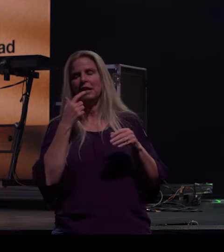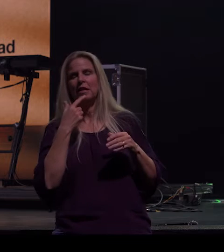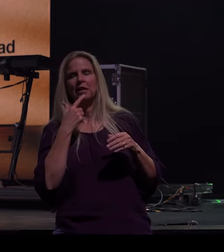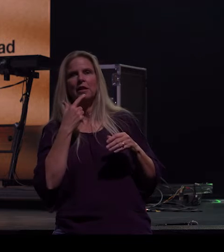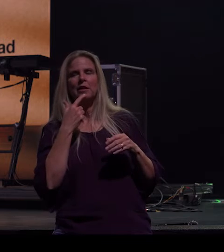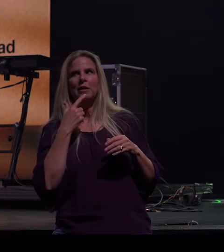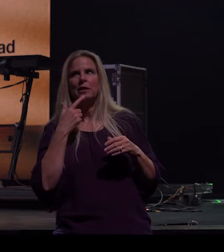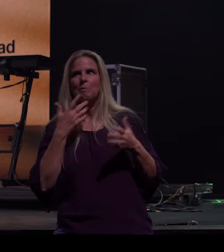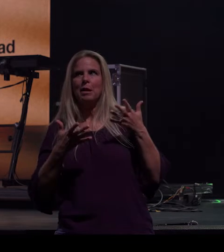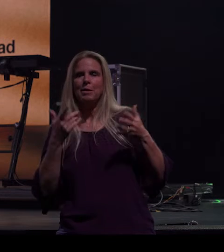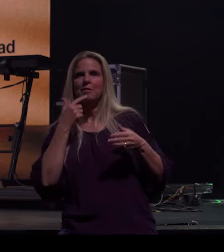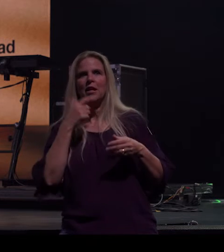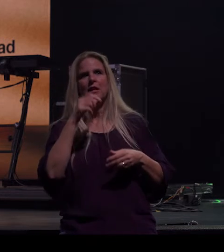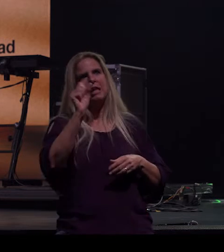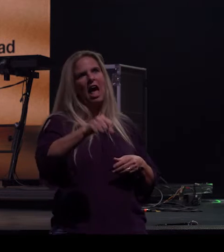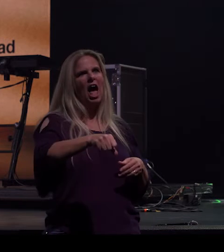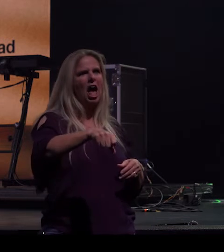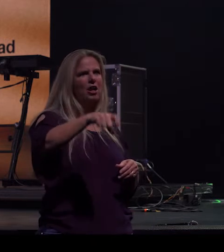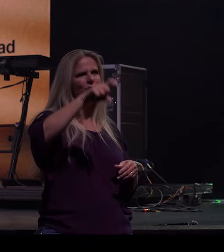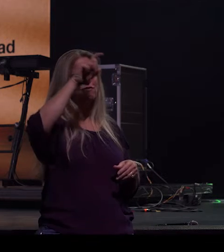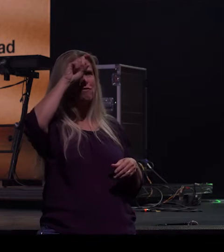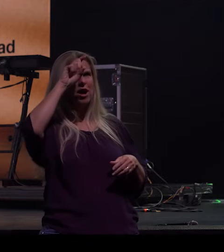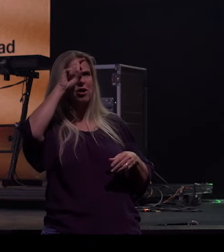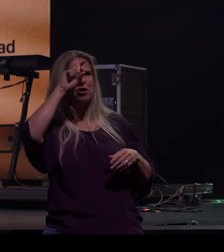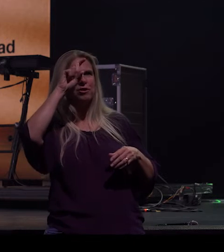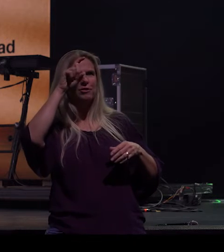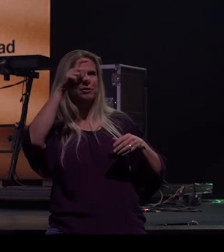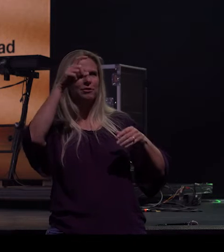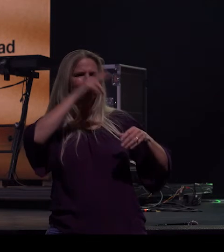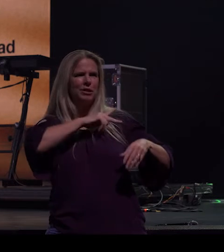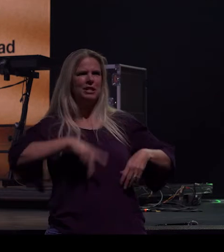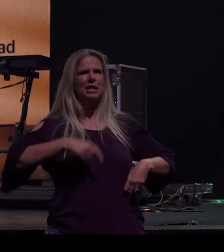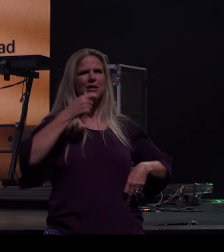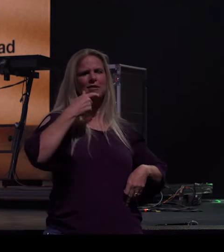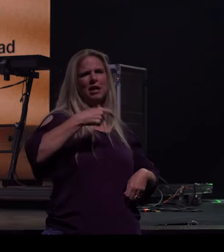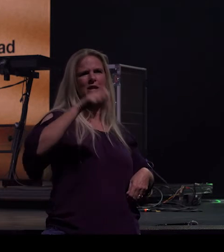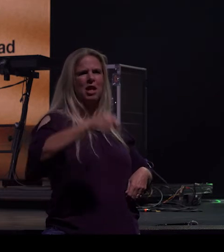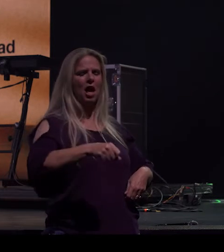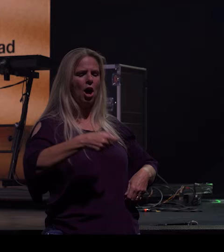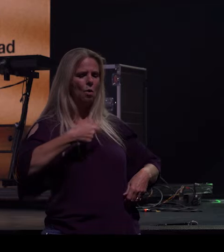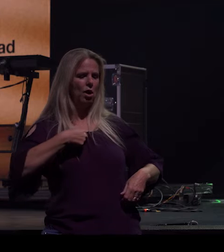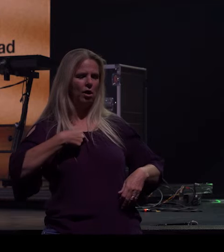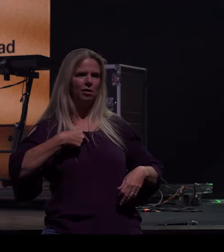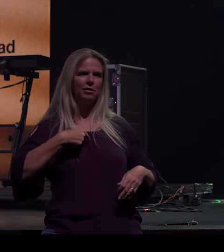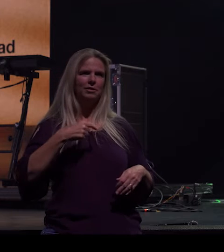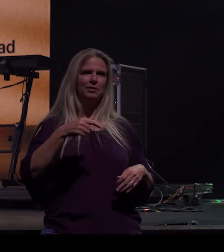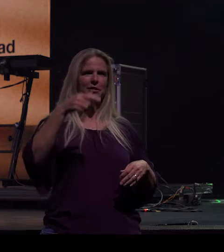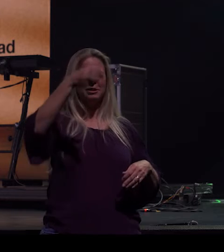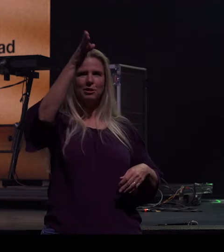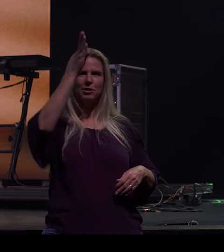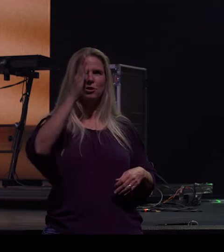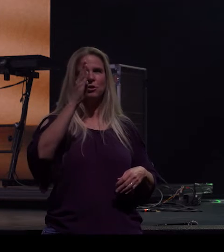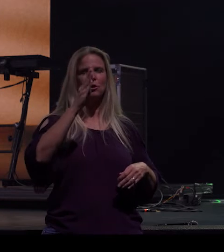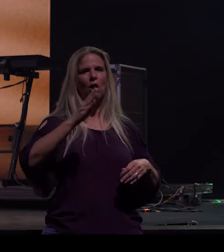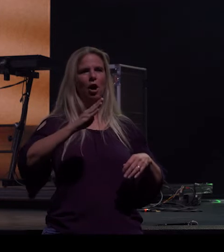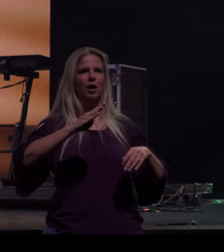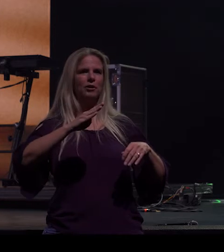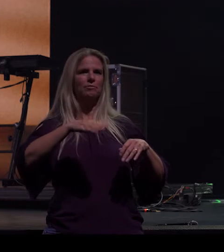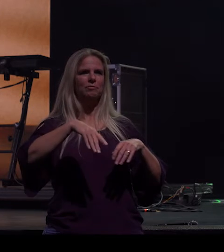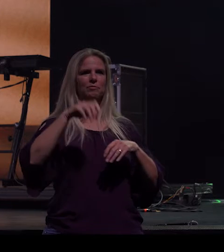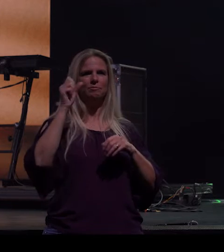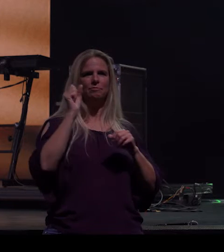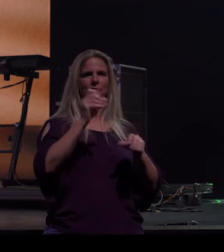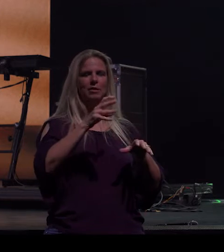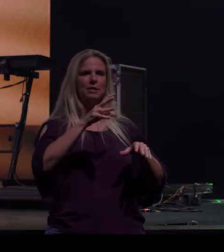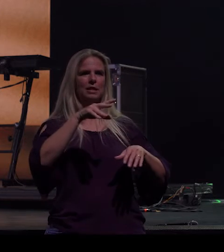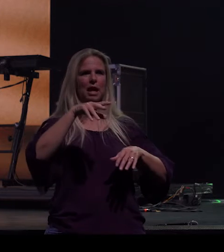you know, Pharaoh said no." And I was like, "Oh, yeah, bam." God delivers us out, parted the Red Seas. Everyone was